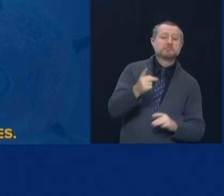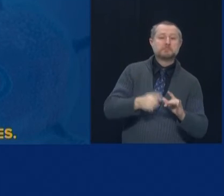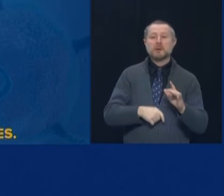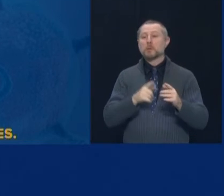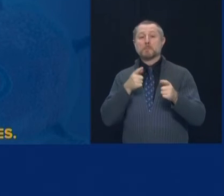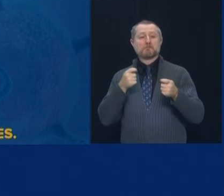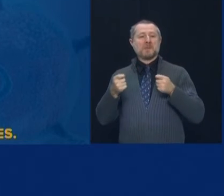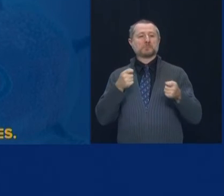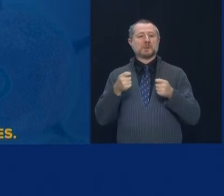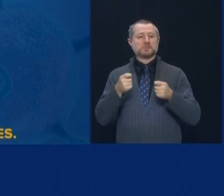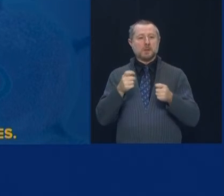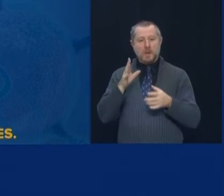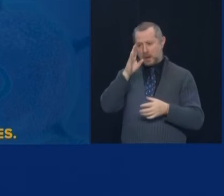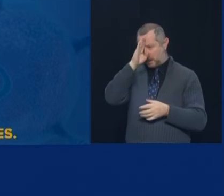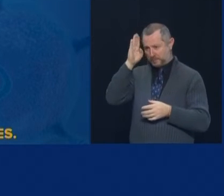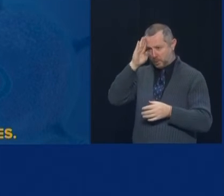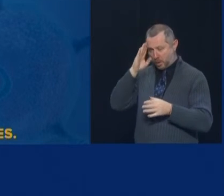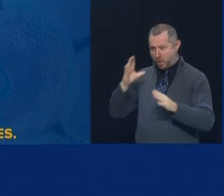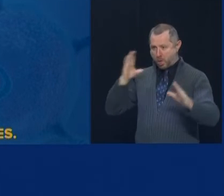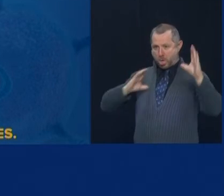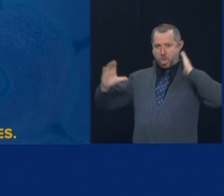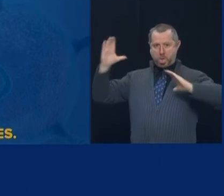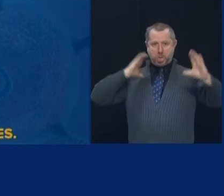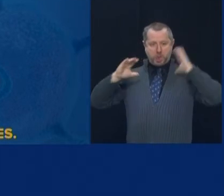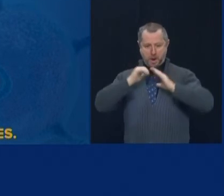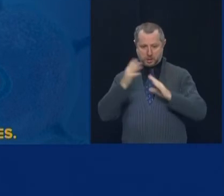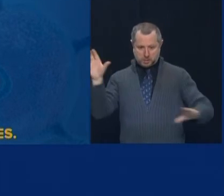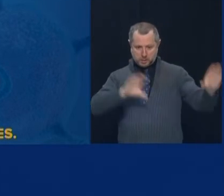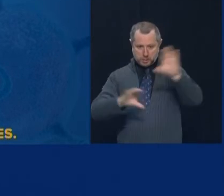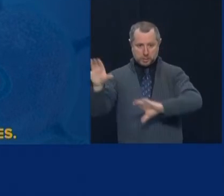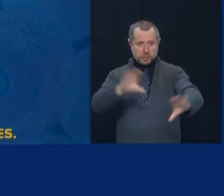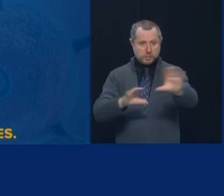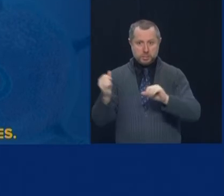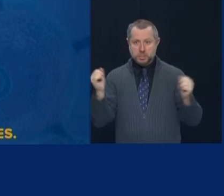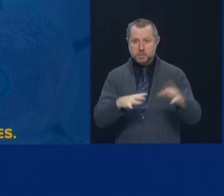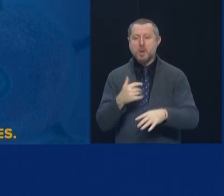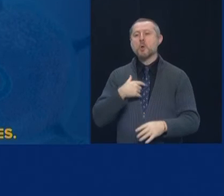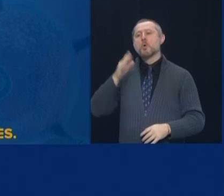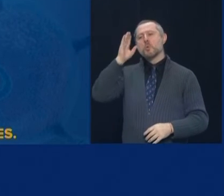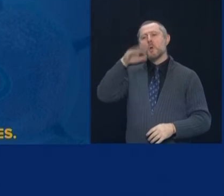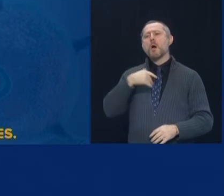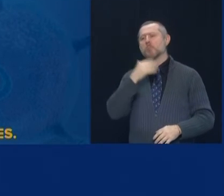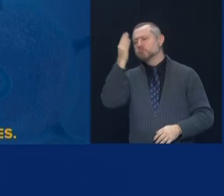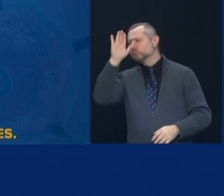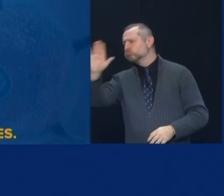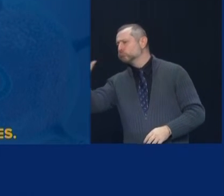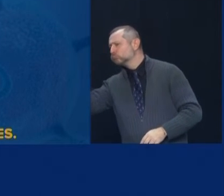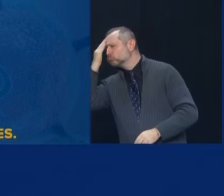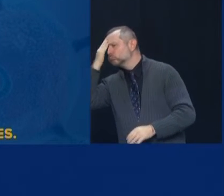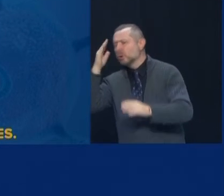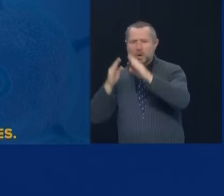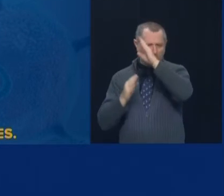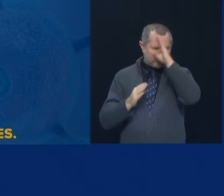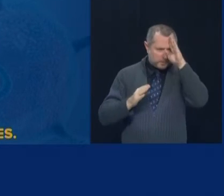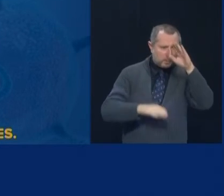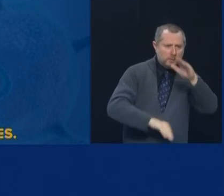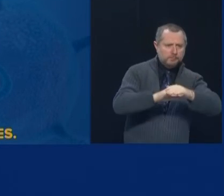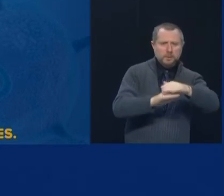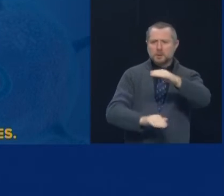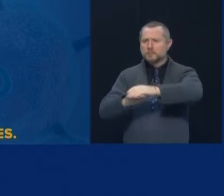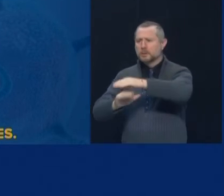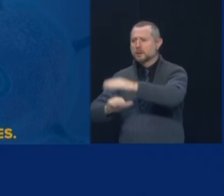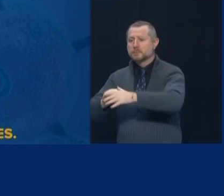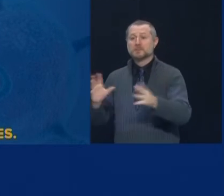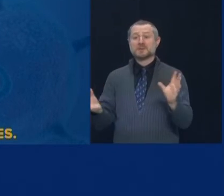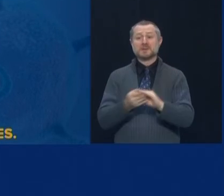the load of the hospital system. We know the capacity of hospitals, 54,000 statewide, we know it